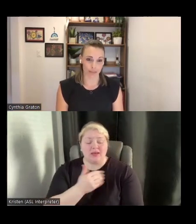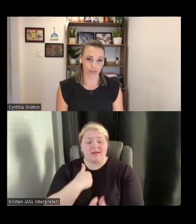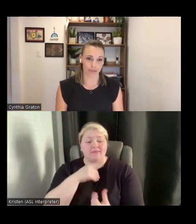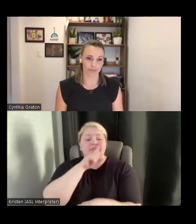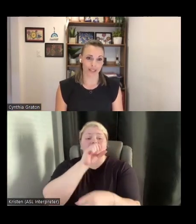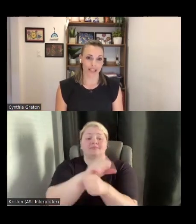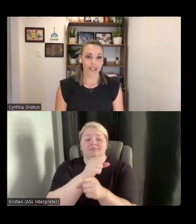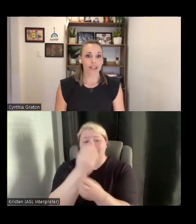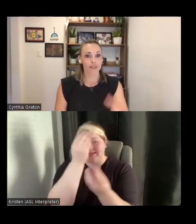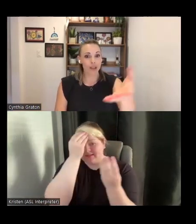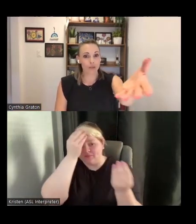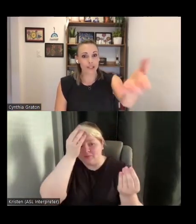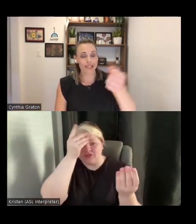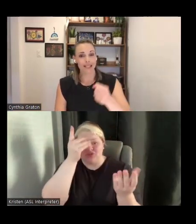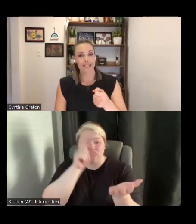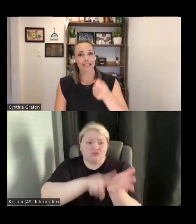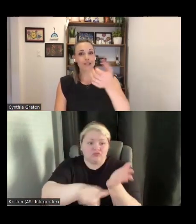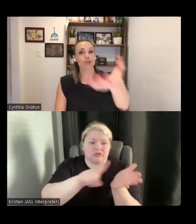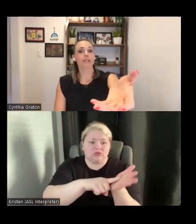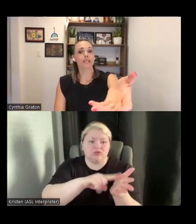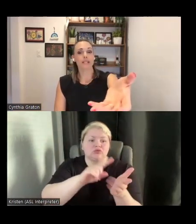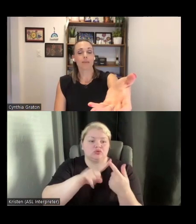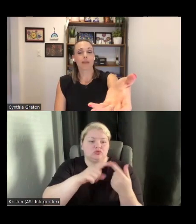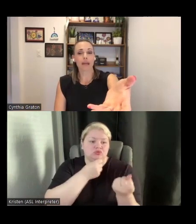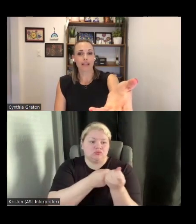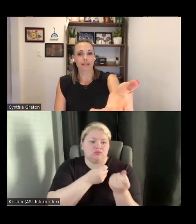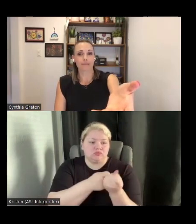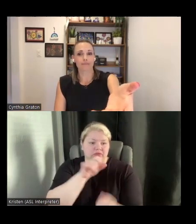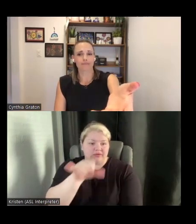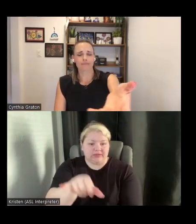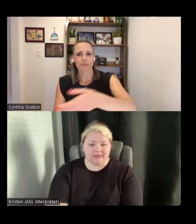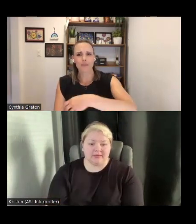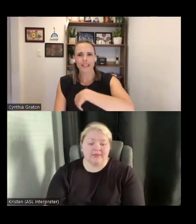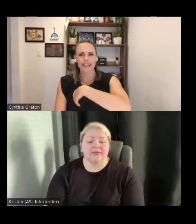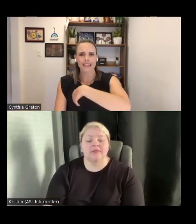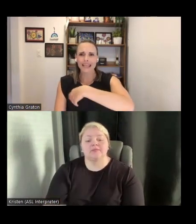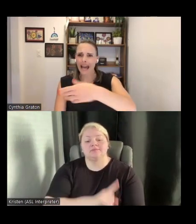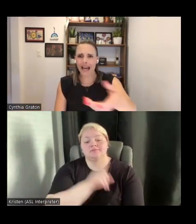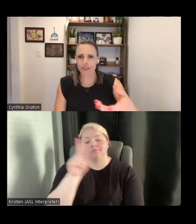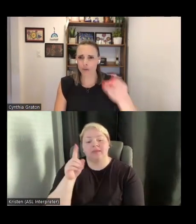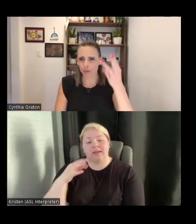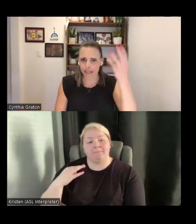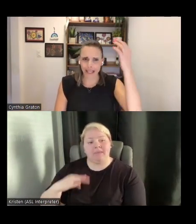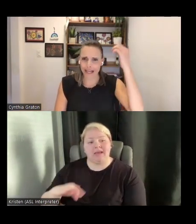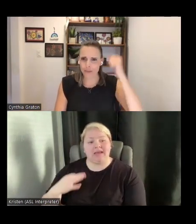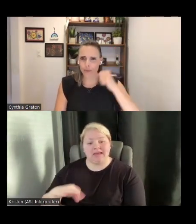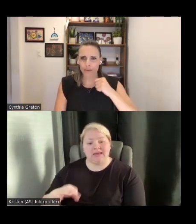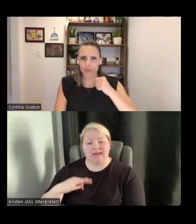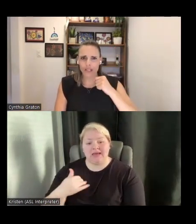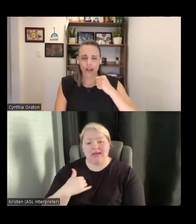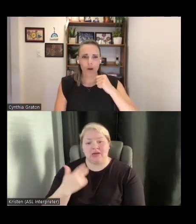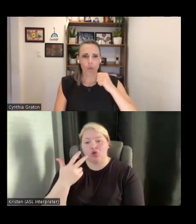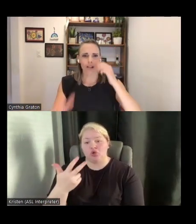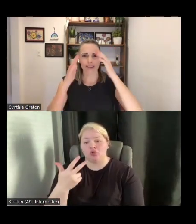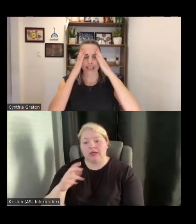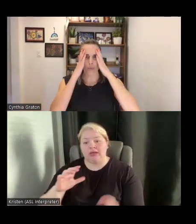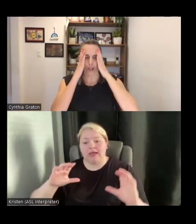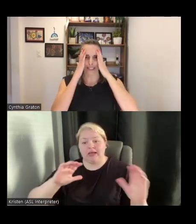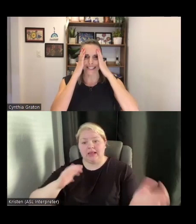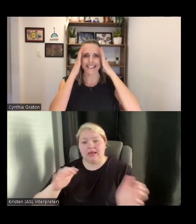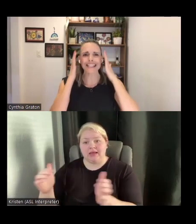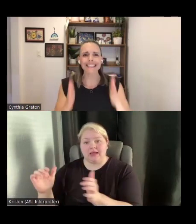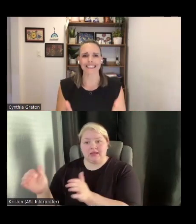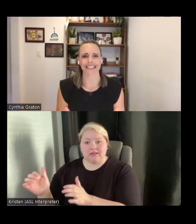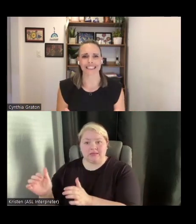that up. Take, for instance, this school system in Maine. They had 3 classrooms where they